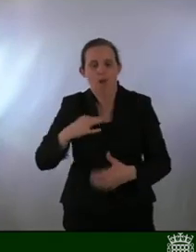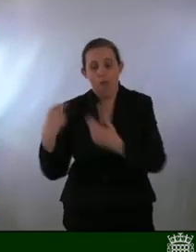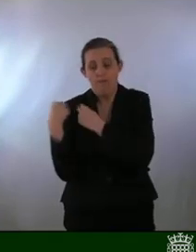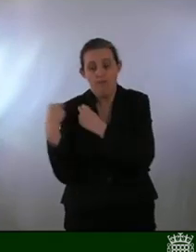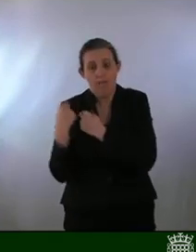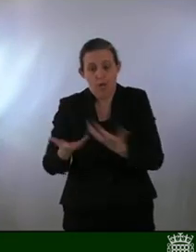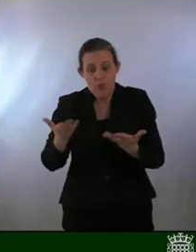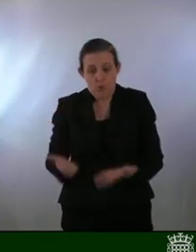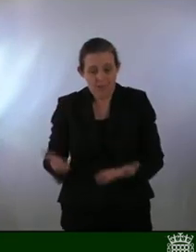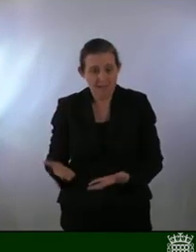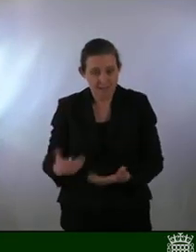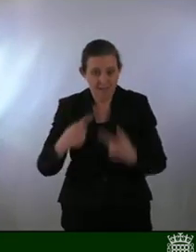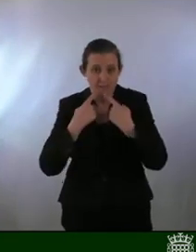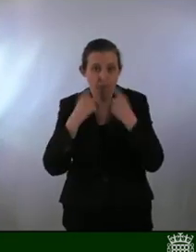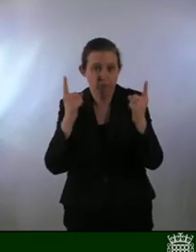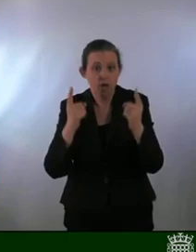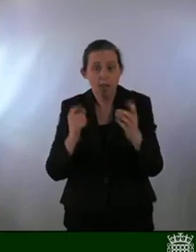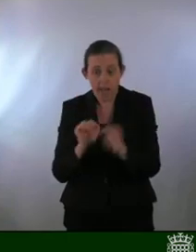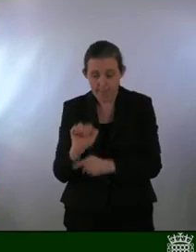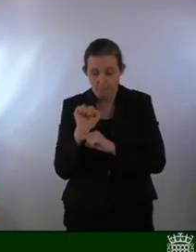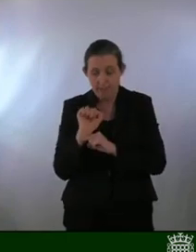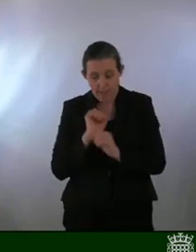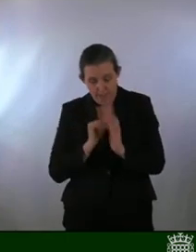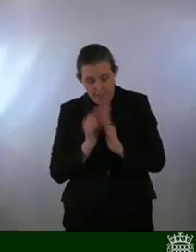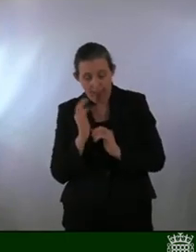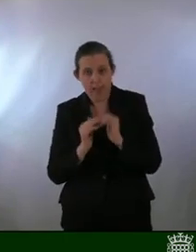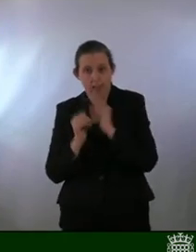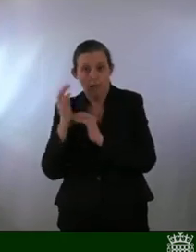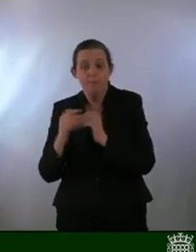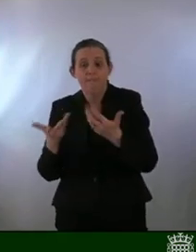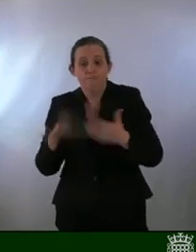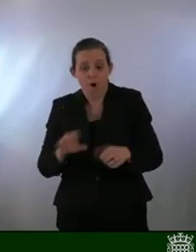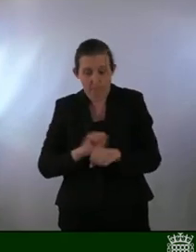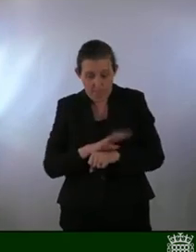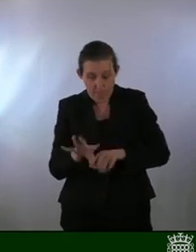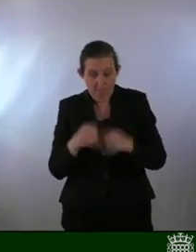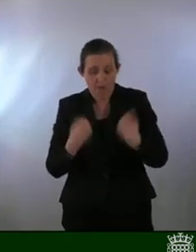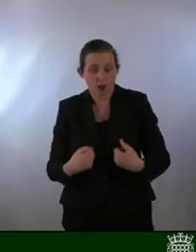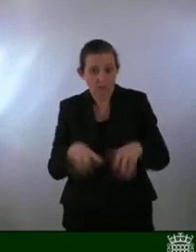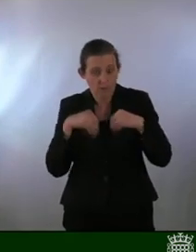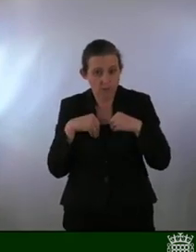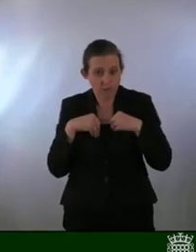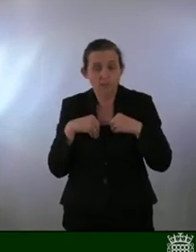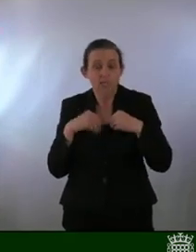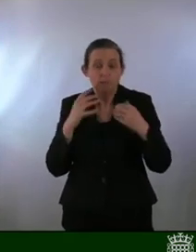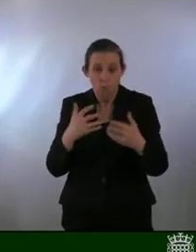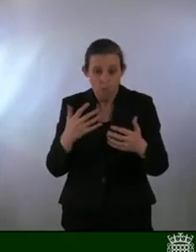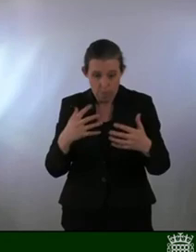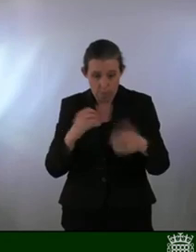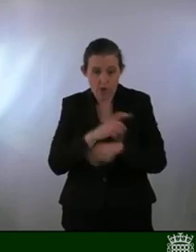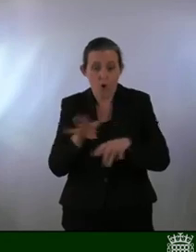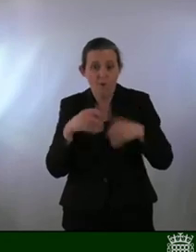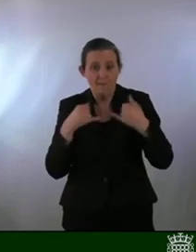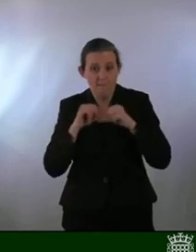immunity is built up by having had this virus, and they constantly keep that evidence under review, but it does appear to